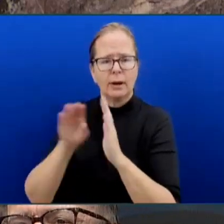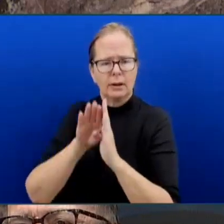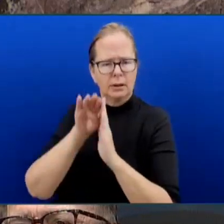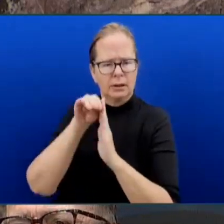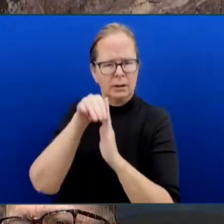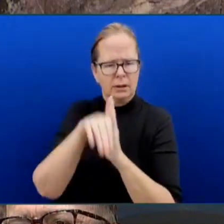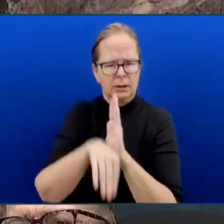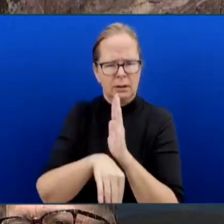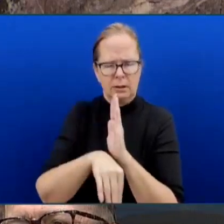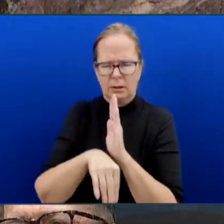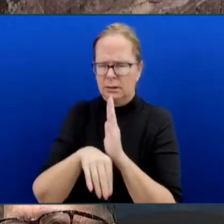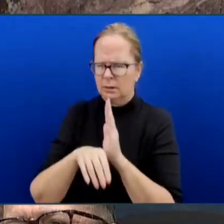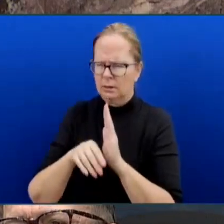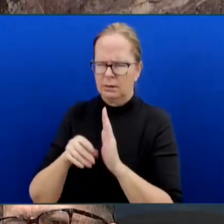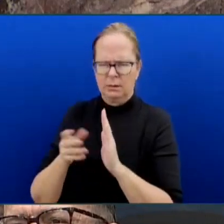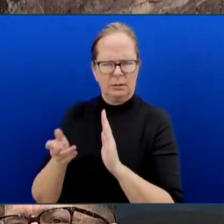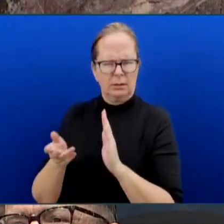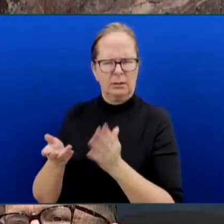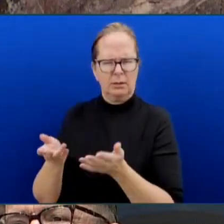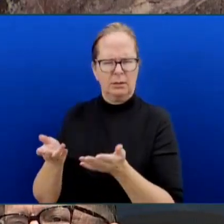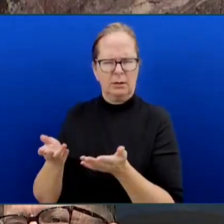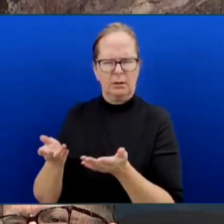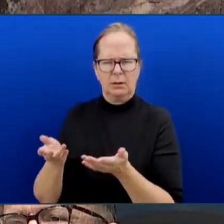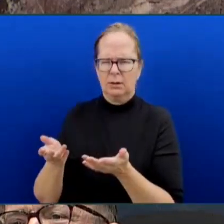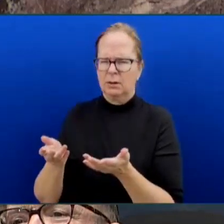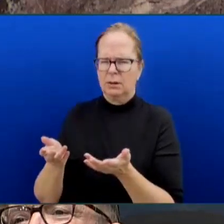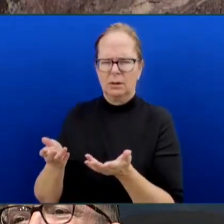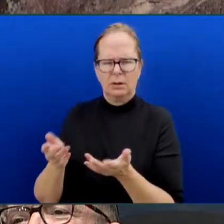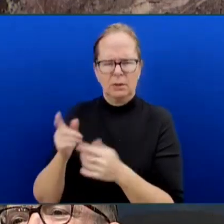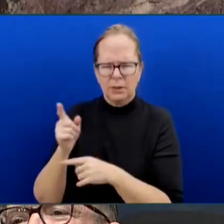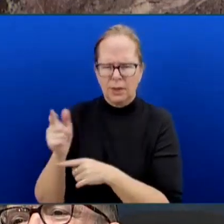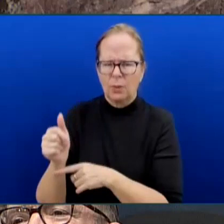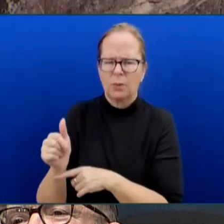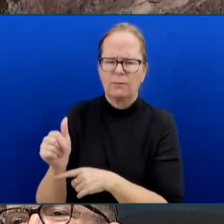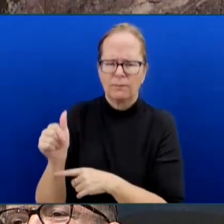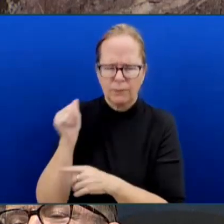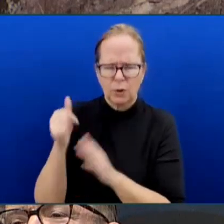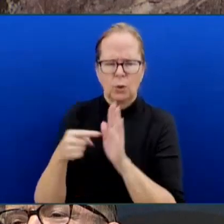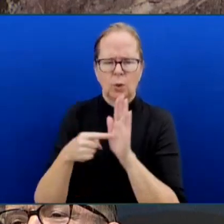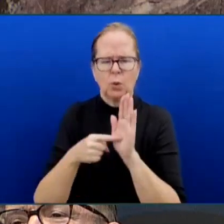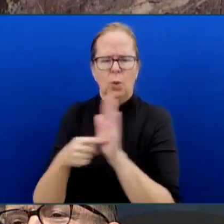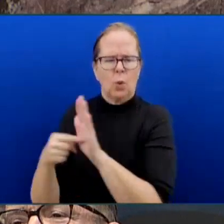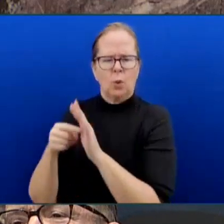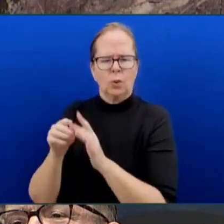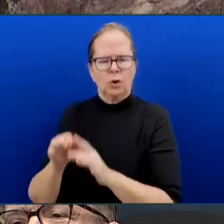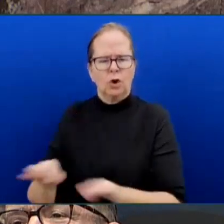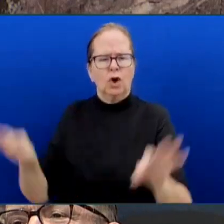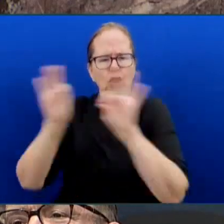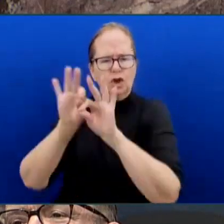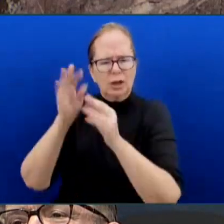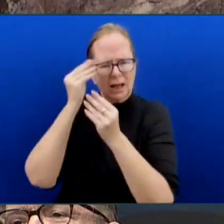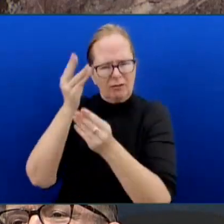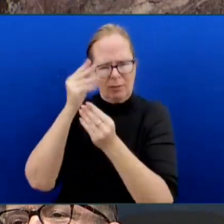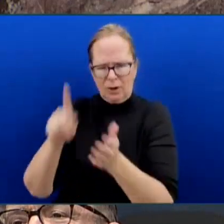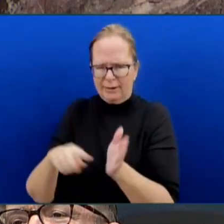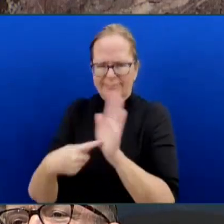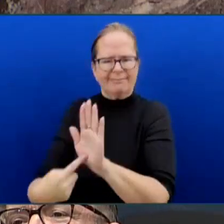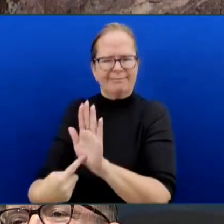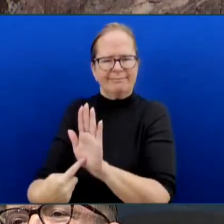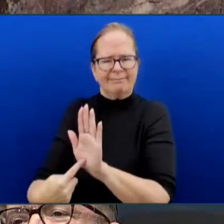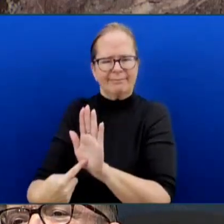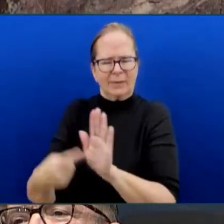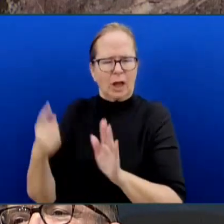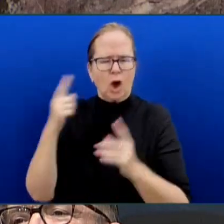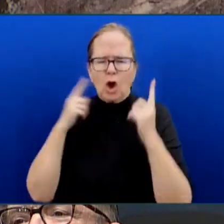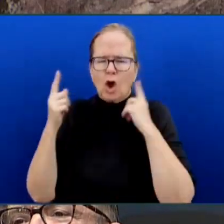to release critical information. We've actually heard from Jens von Bergman, the very person who did